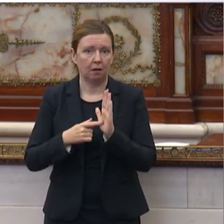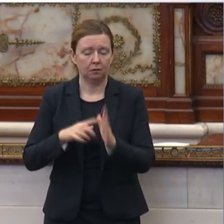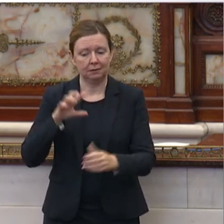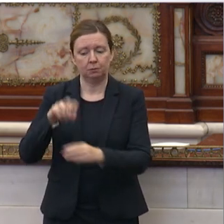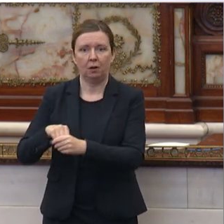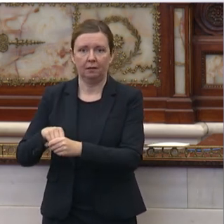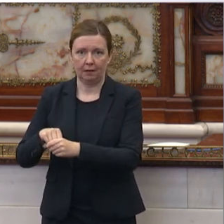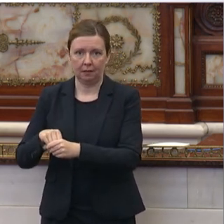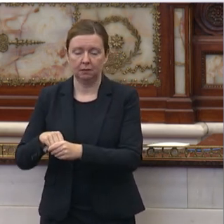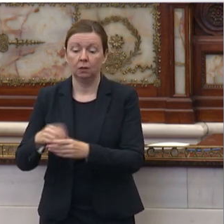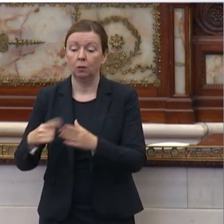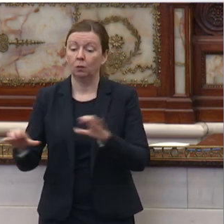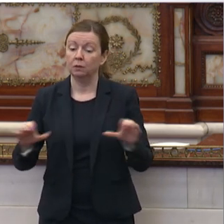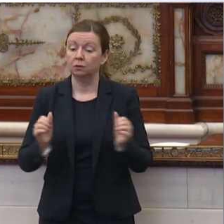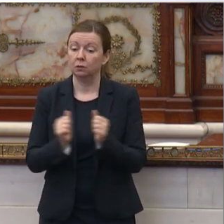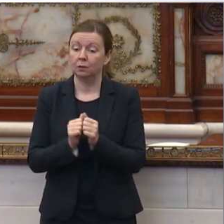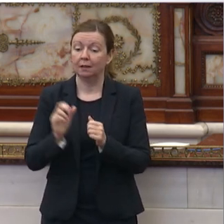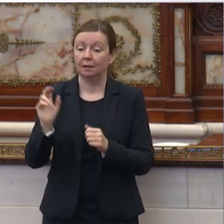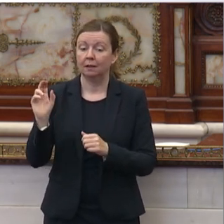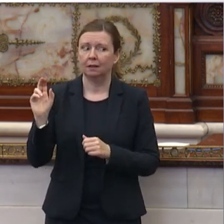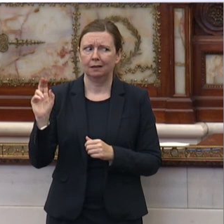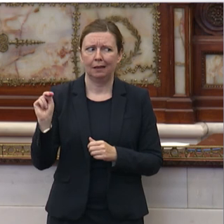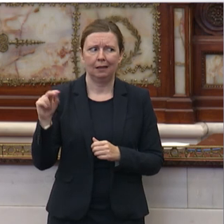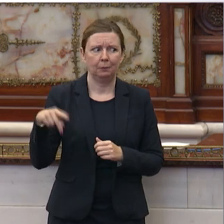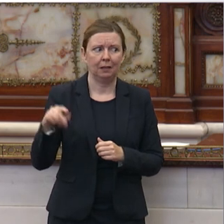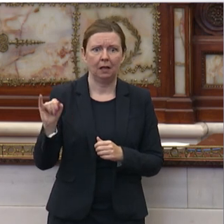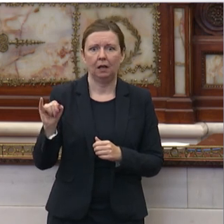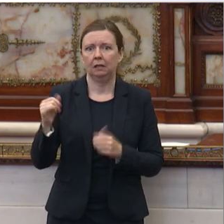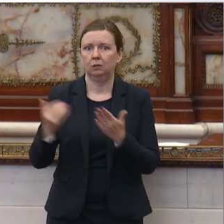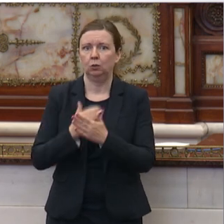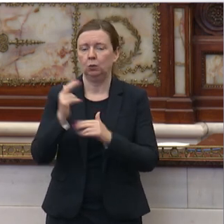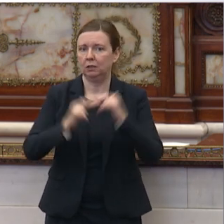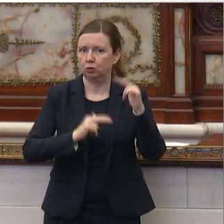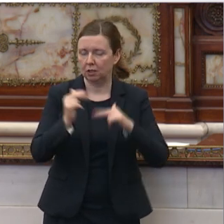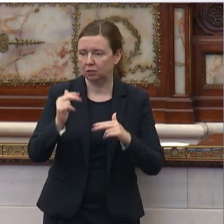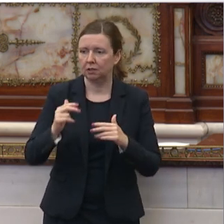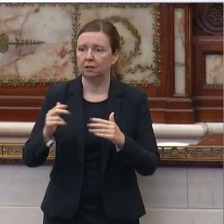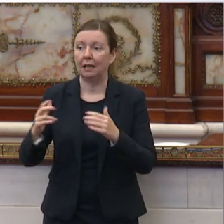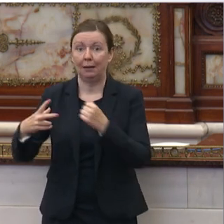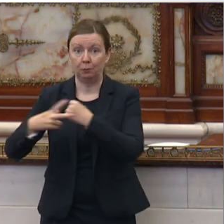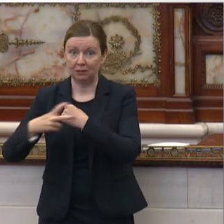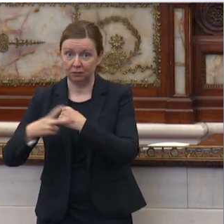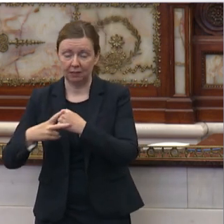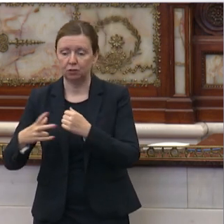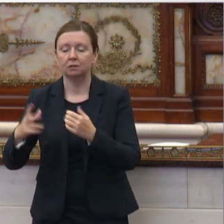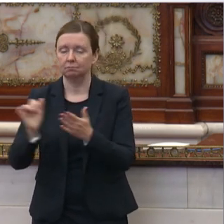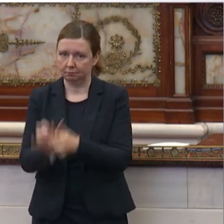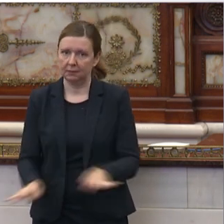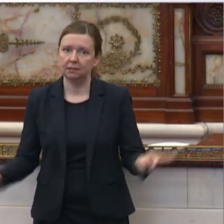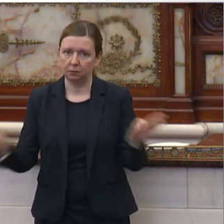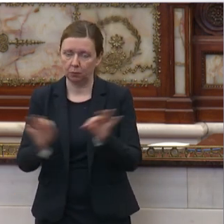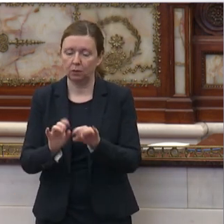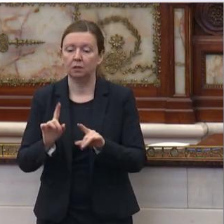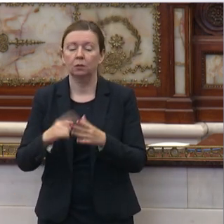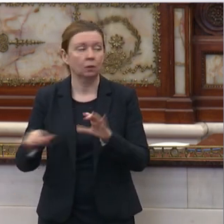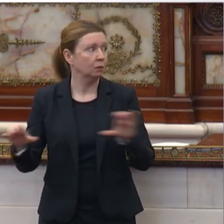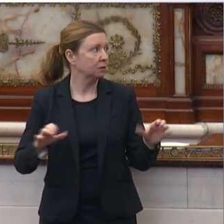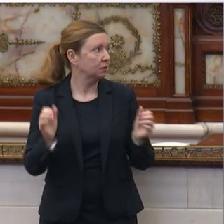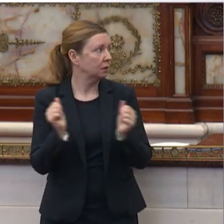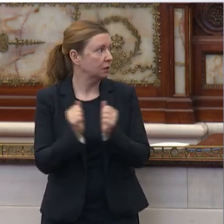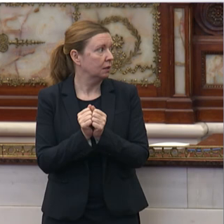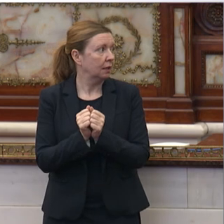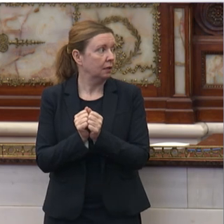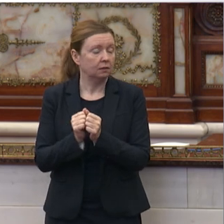of this. What we do with MPI on new construction and preservation is important. What we do around